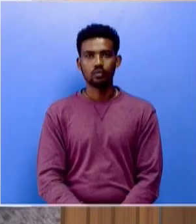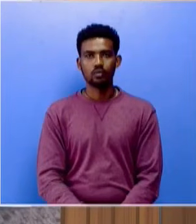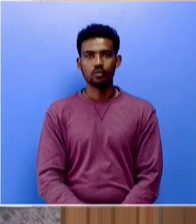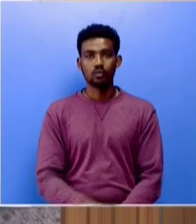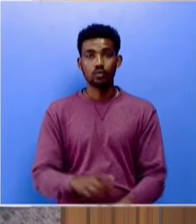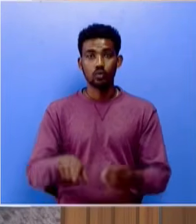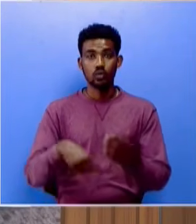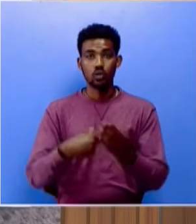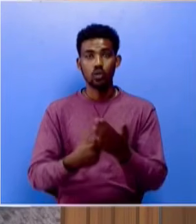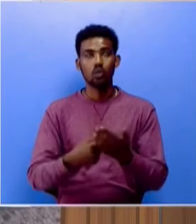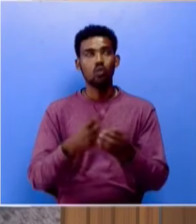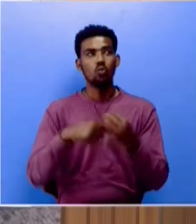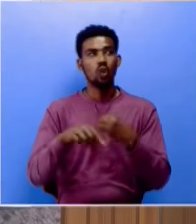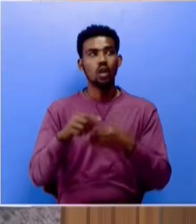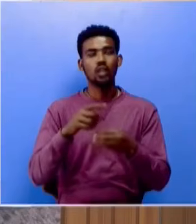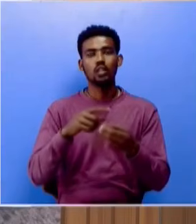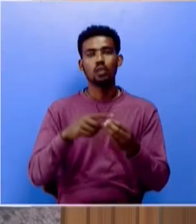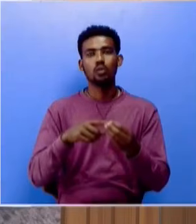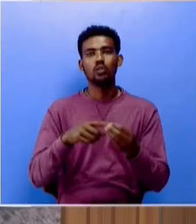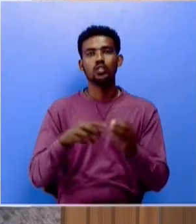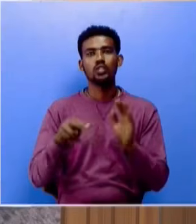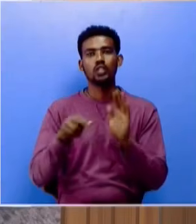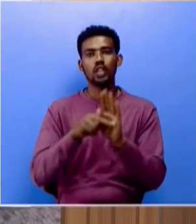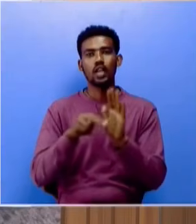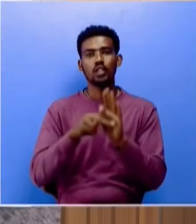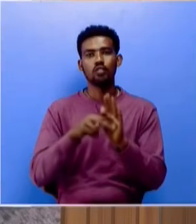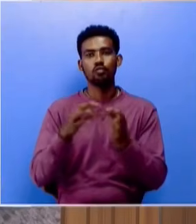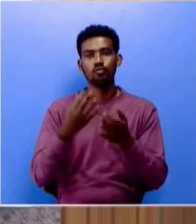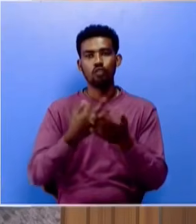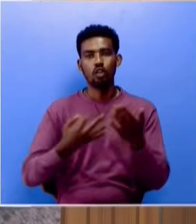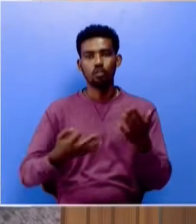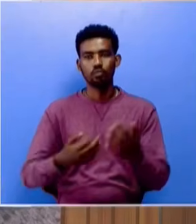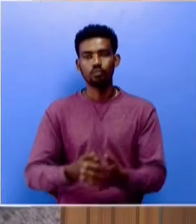So, what about it is negative form?